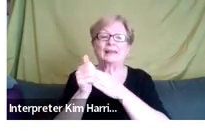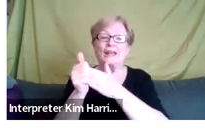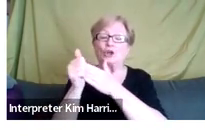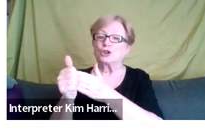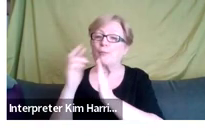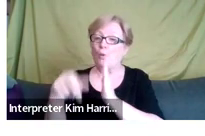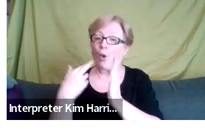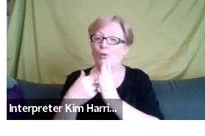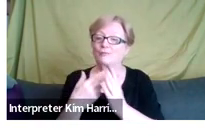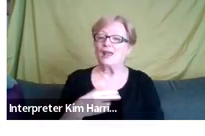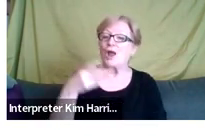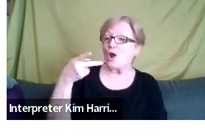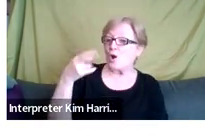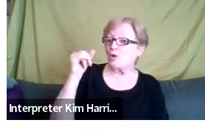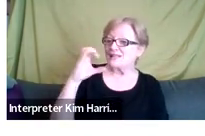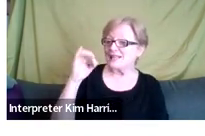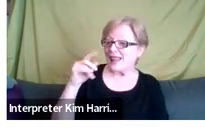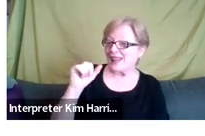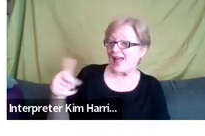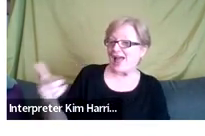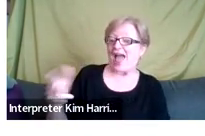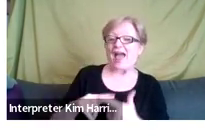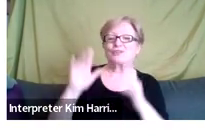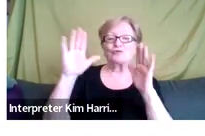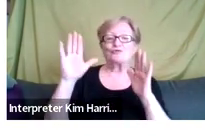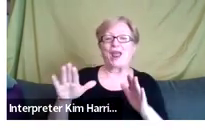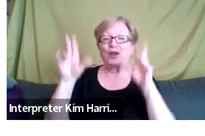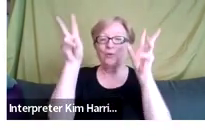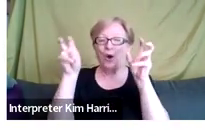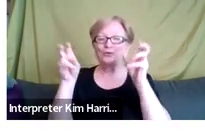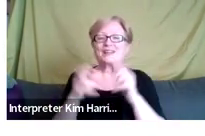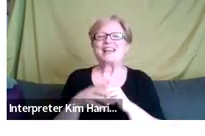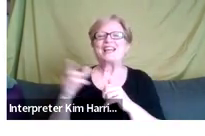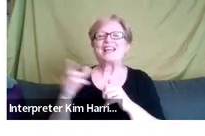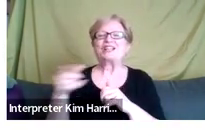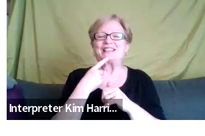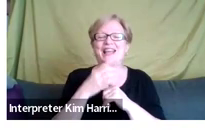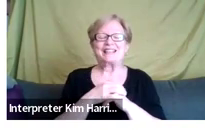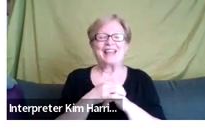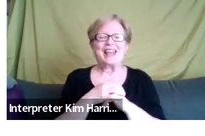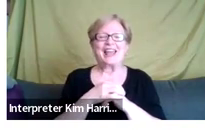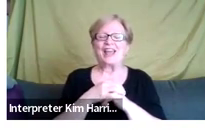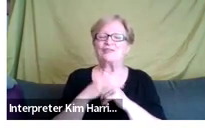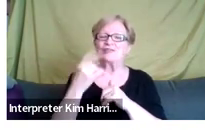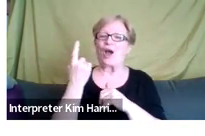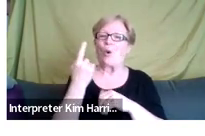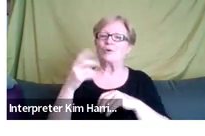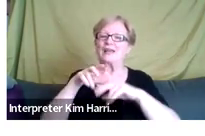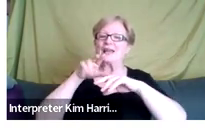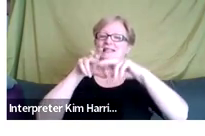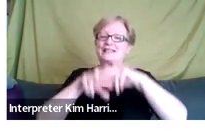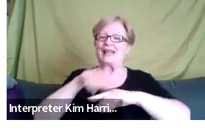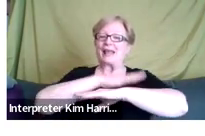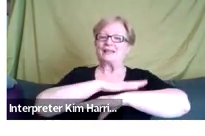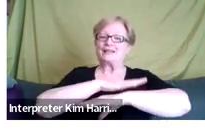Priscilla has this great quote about not only sitting at the table, but having a voice at